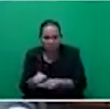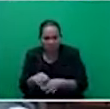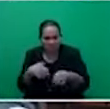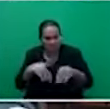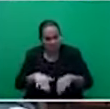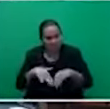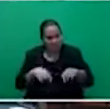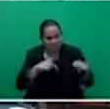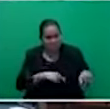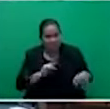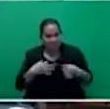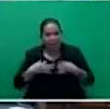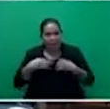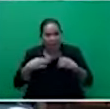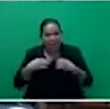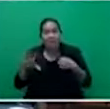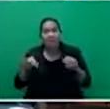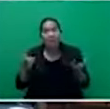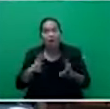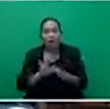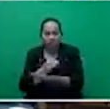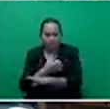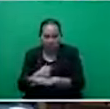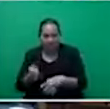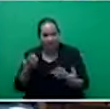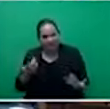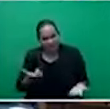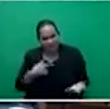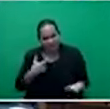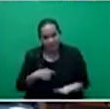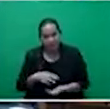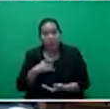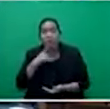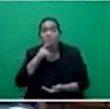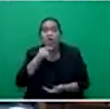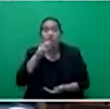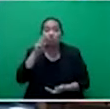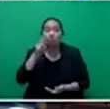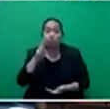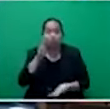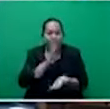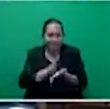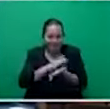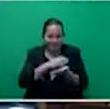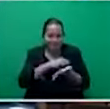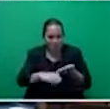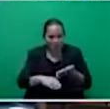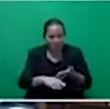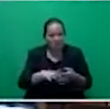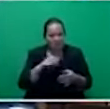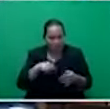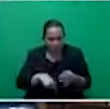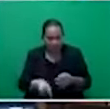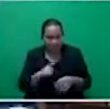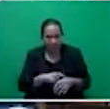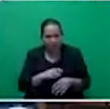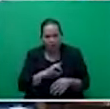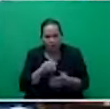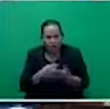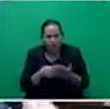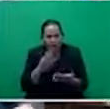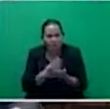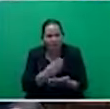fabric is from overseas, Mr. Speaker, sir. So we borrowed almost $2 billion in external loans during this period, not only for budget financing, but